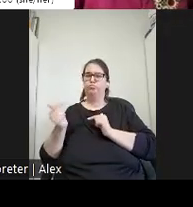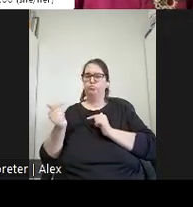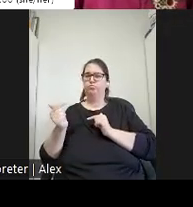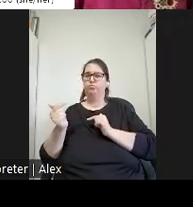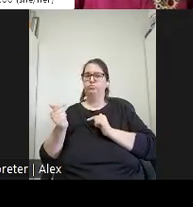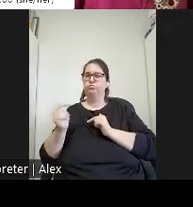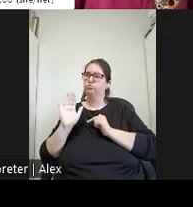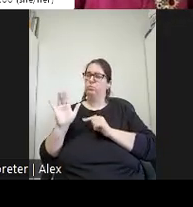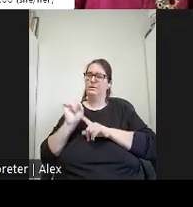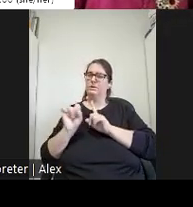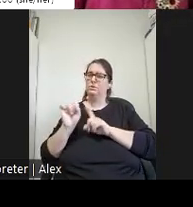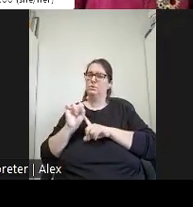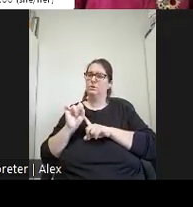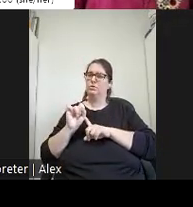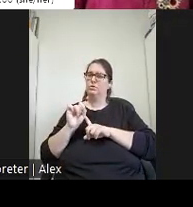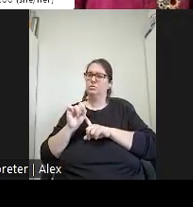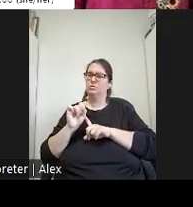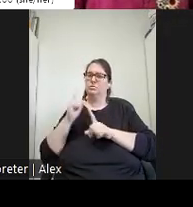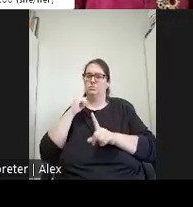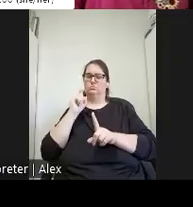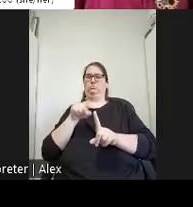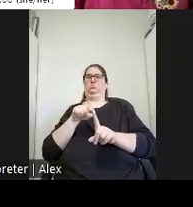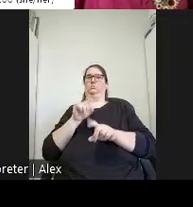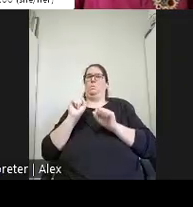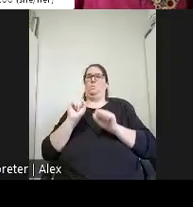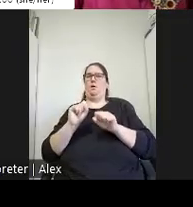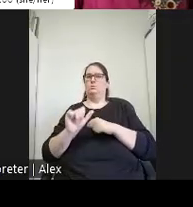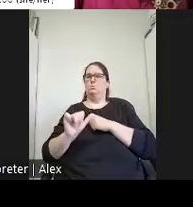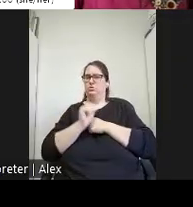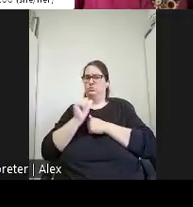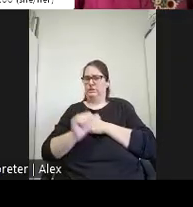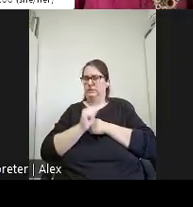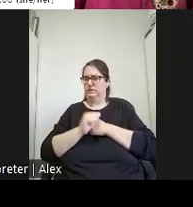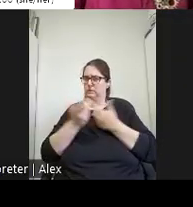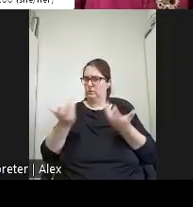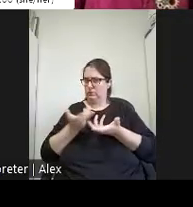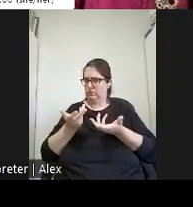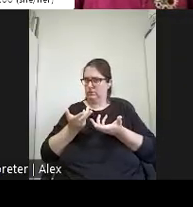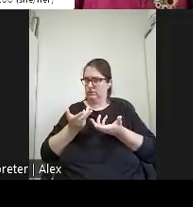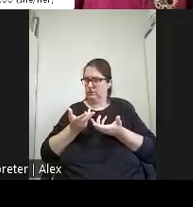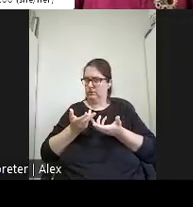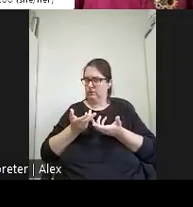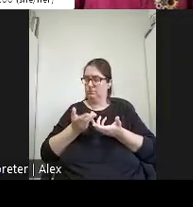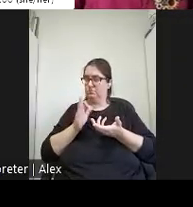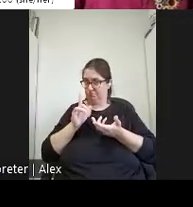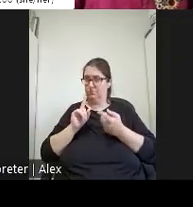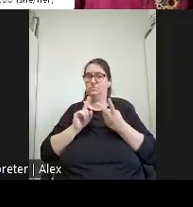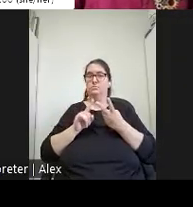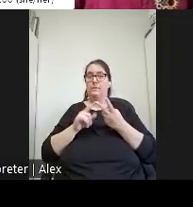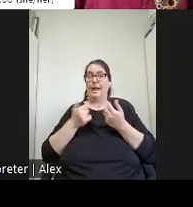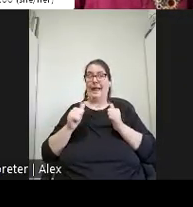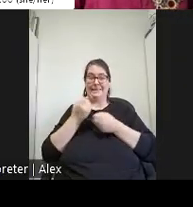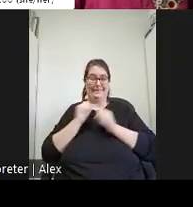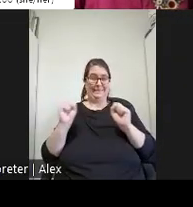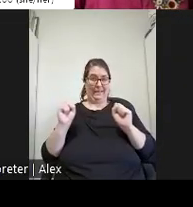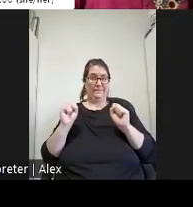Alexa's situation jumps out to you as potentially putting her at risk of physical harm? And are there any safety considerations